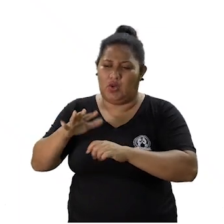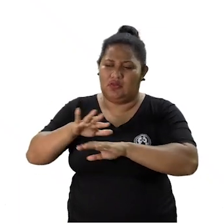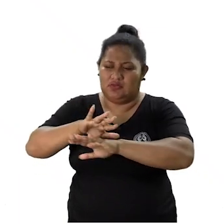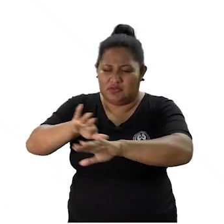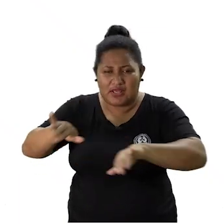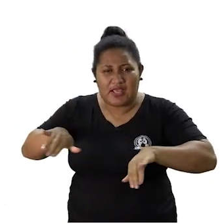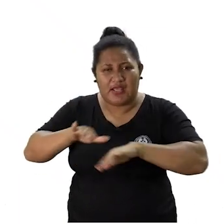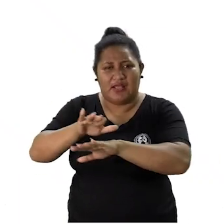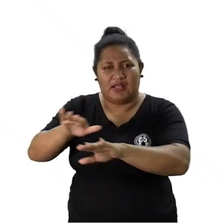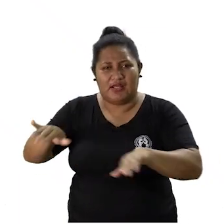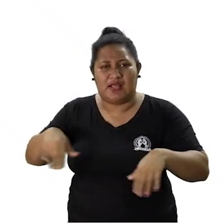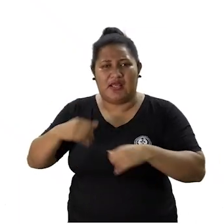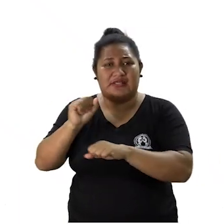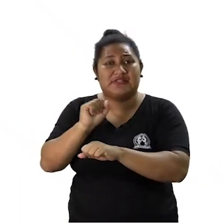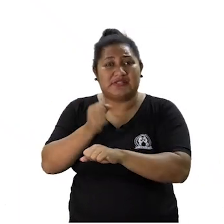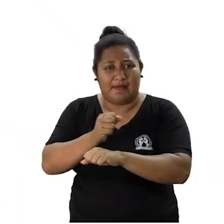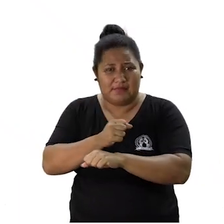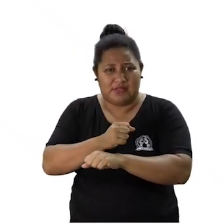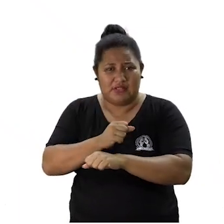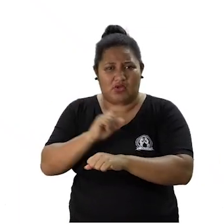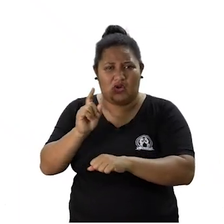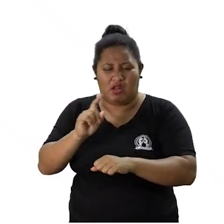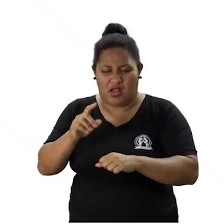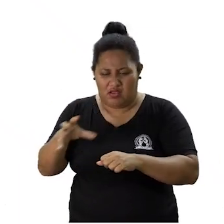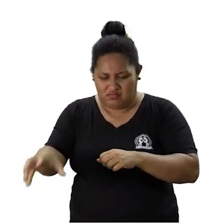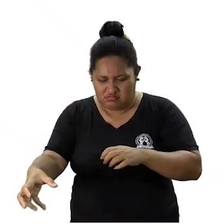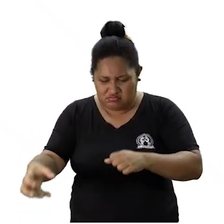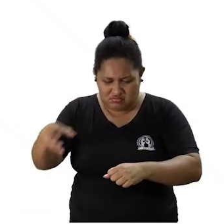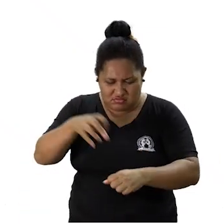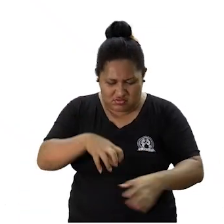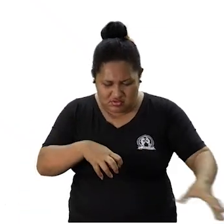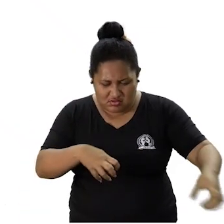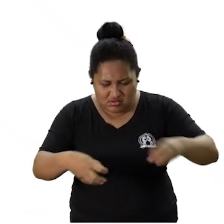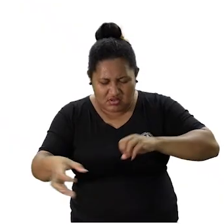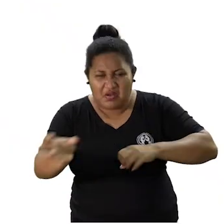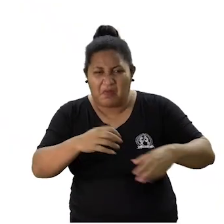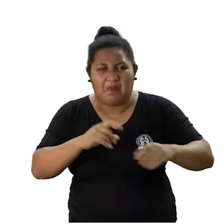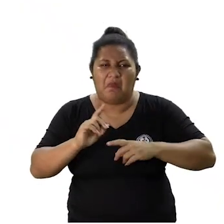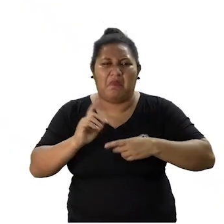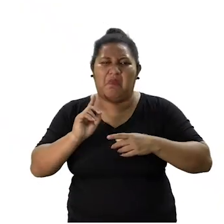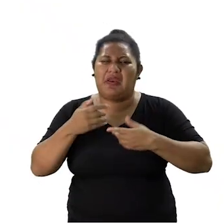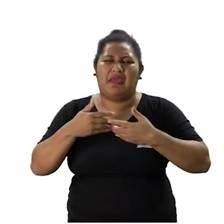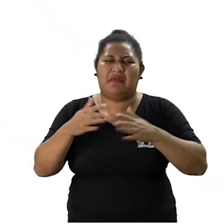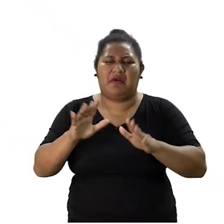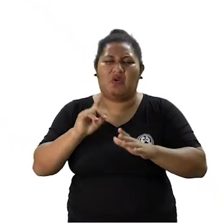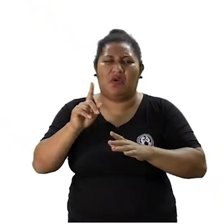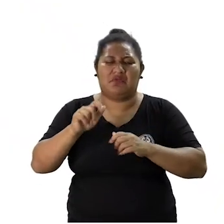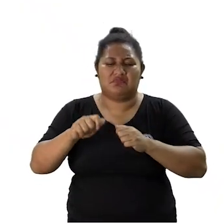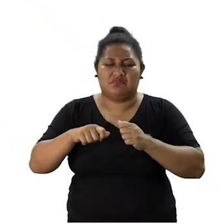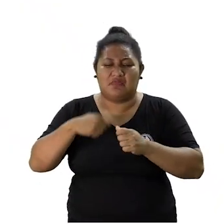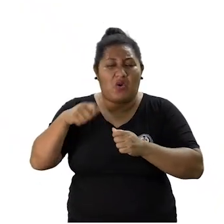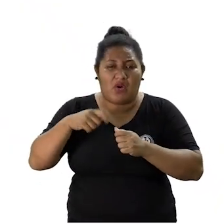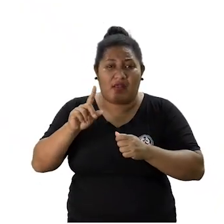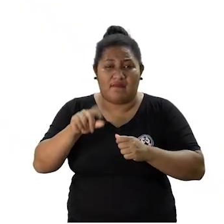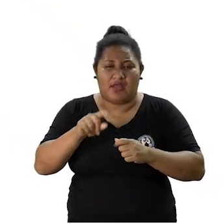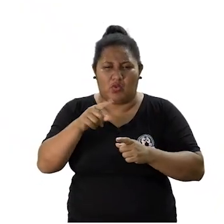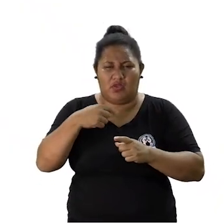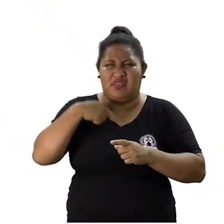po le tau te whau tui, po le alava le tau whaiwala e whai. Na e whaapea la ia lea,